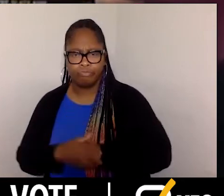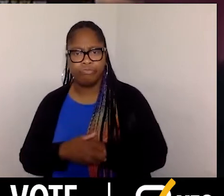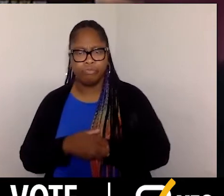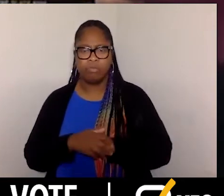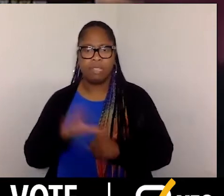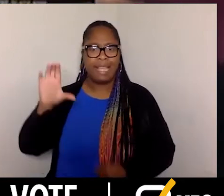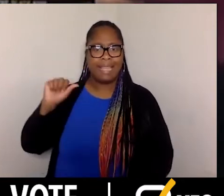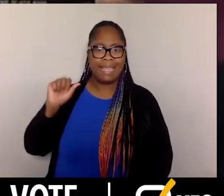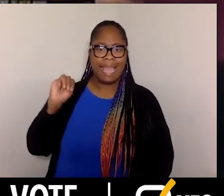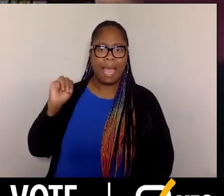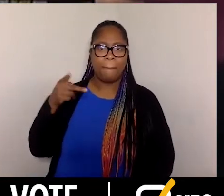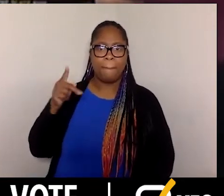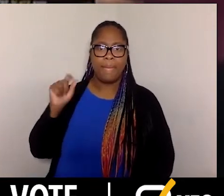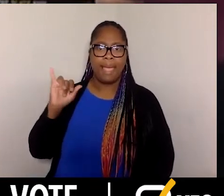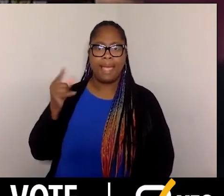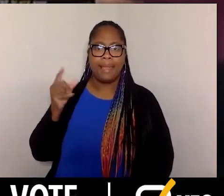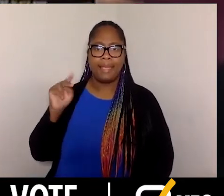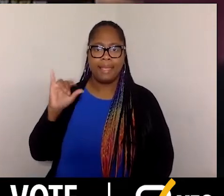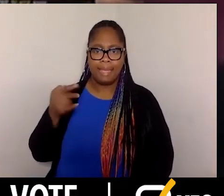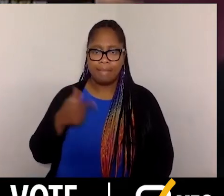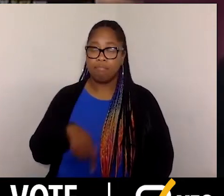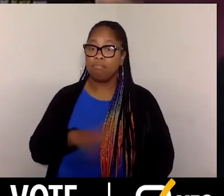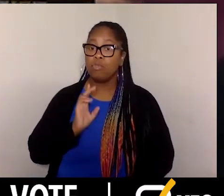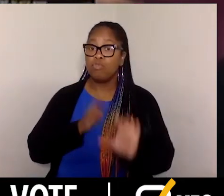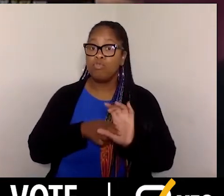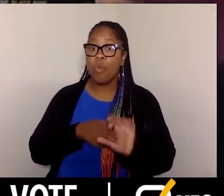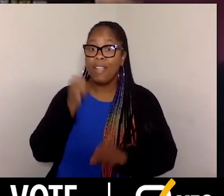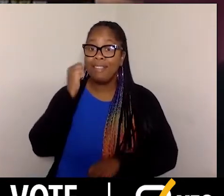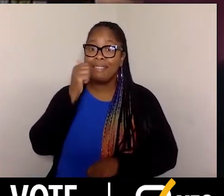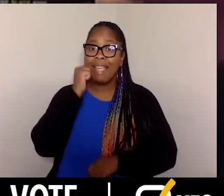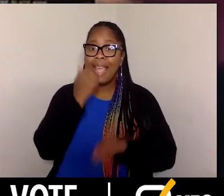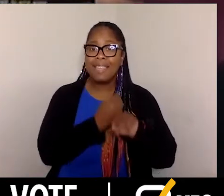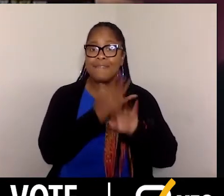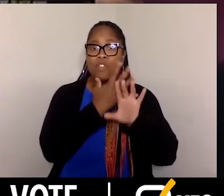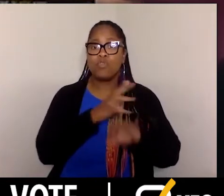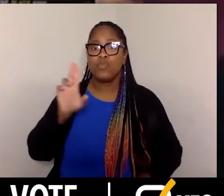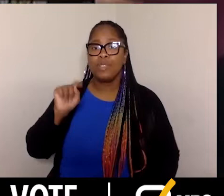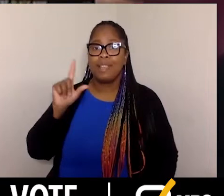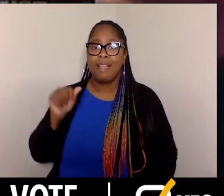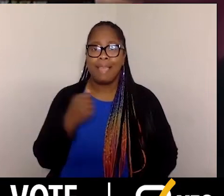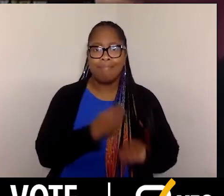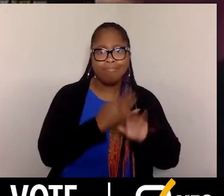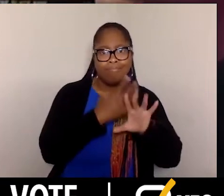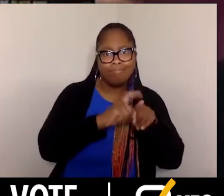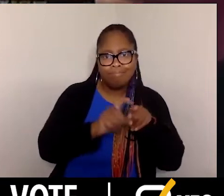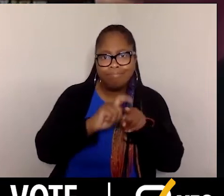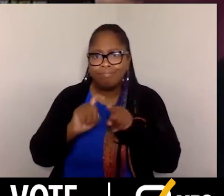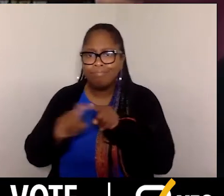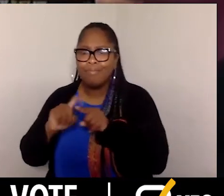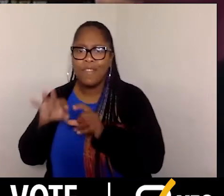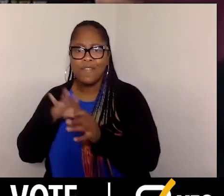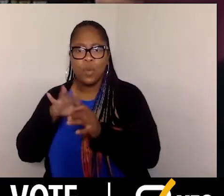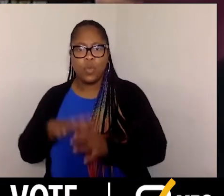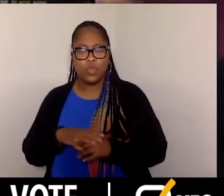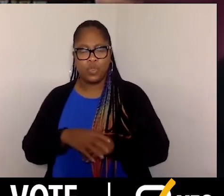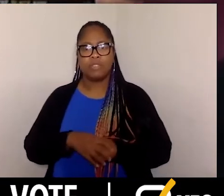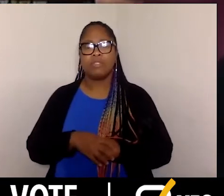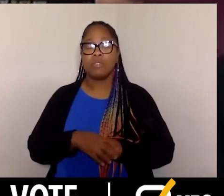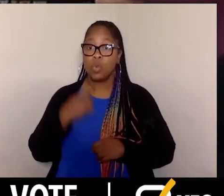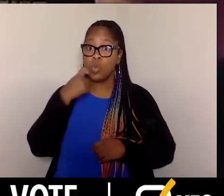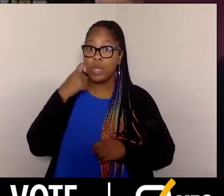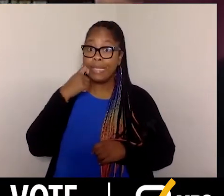daily virtual UTLA phone banks and calling voters. The most recent